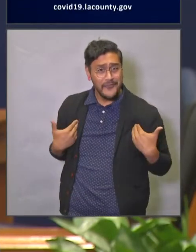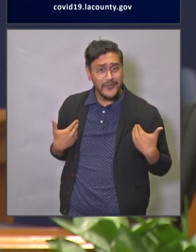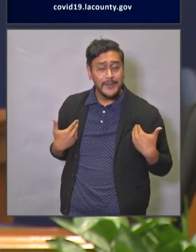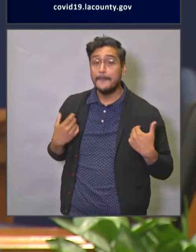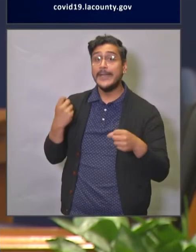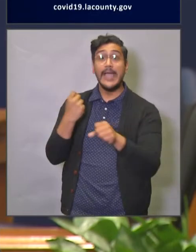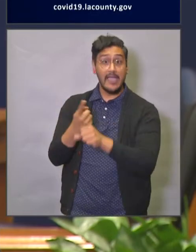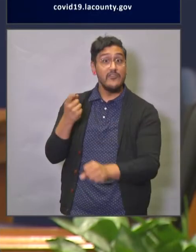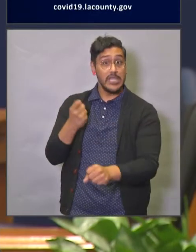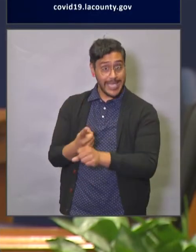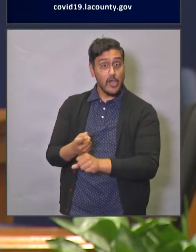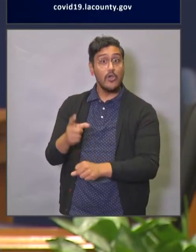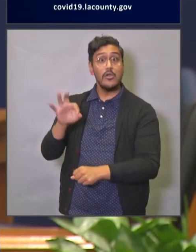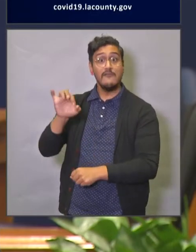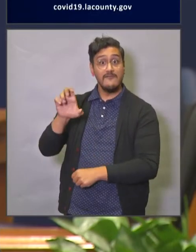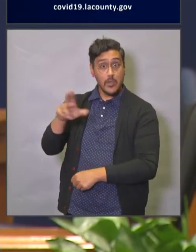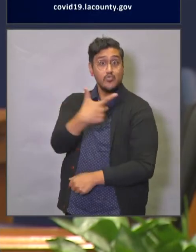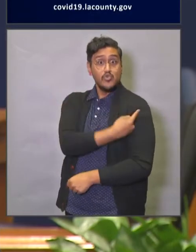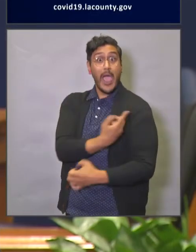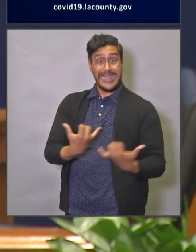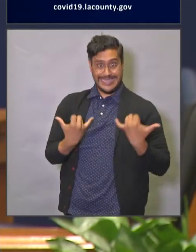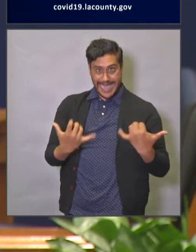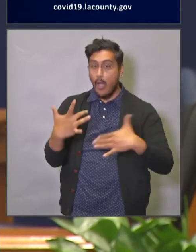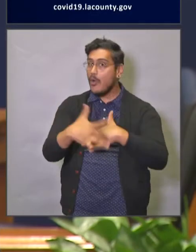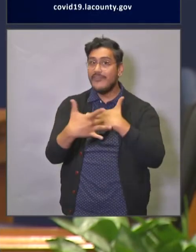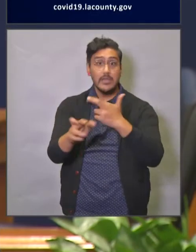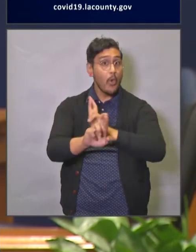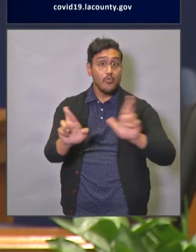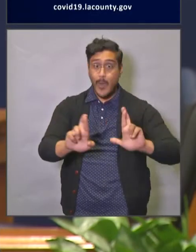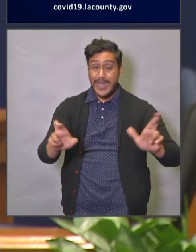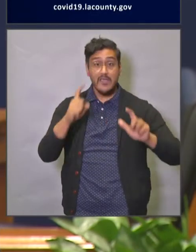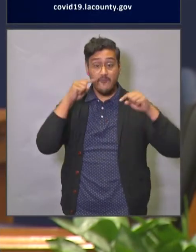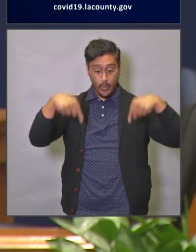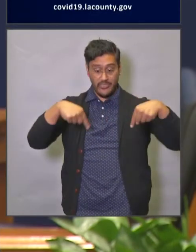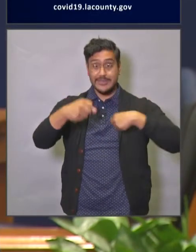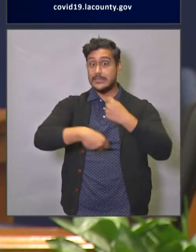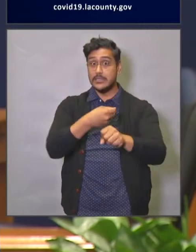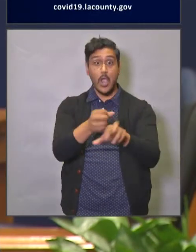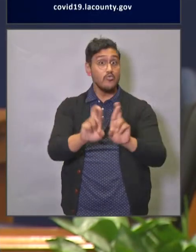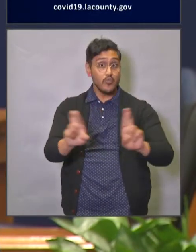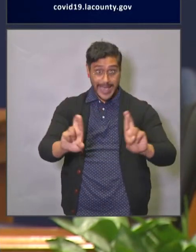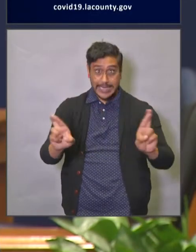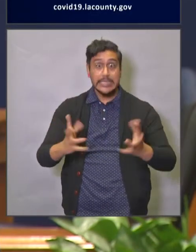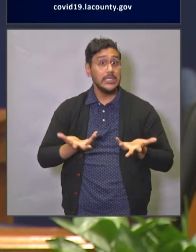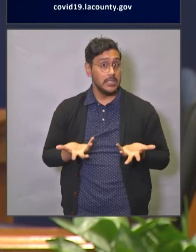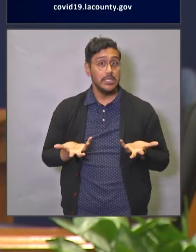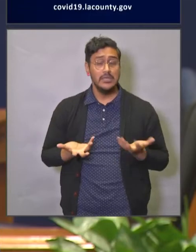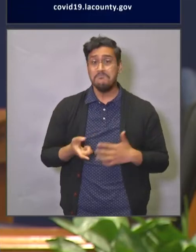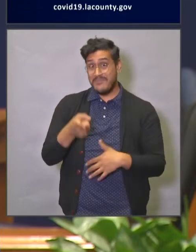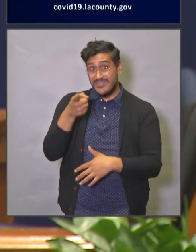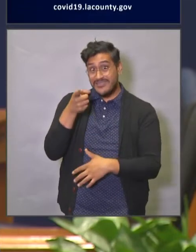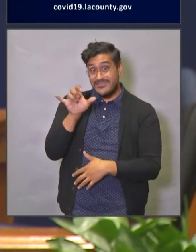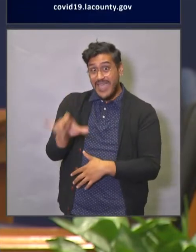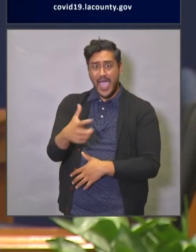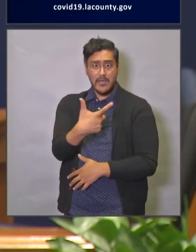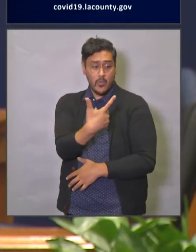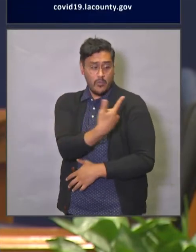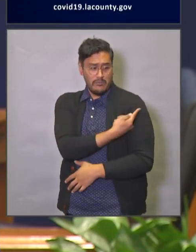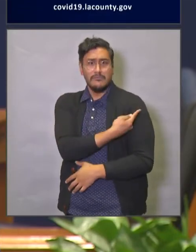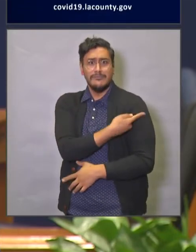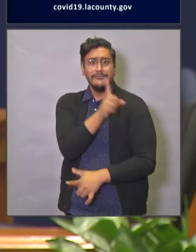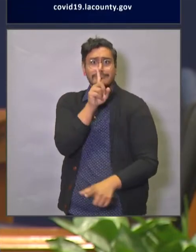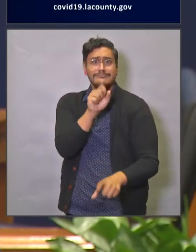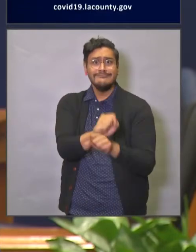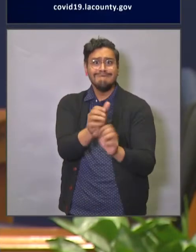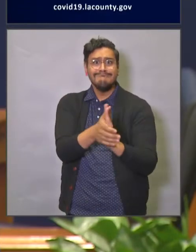every year. It is available now for this year's predicted influenza strains, and those vaccines are very